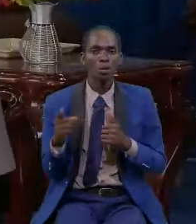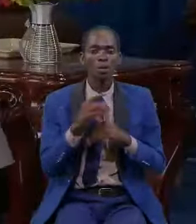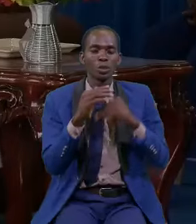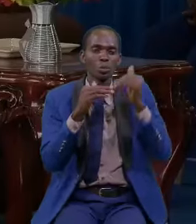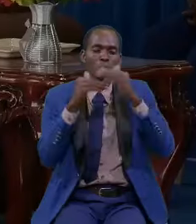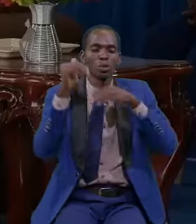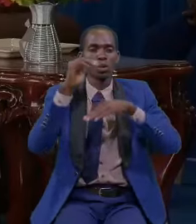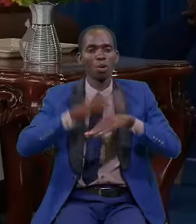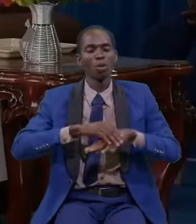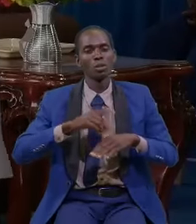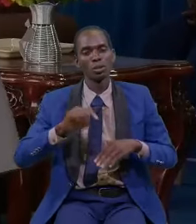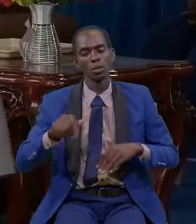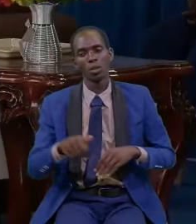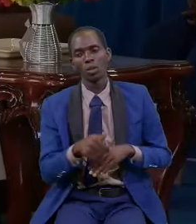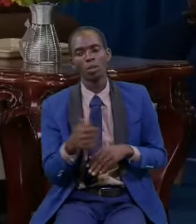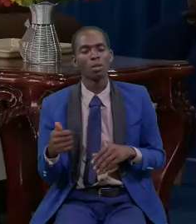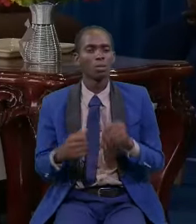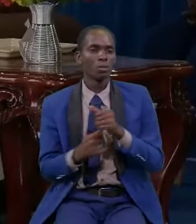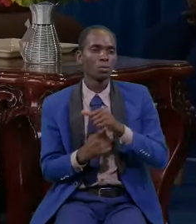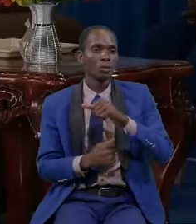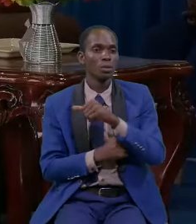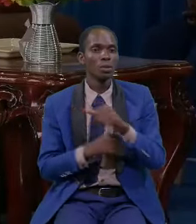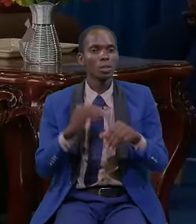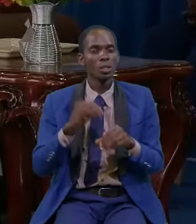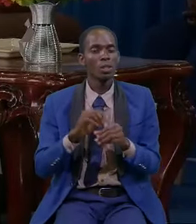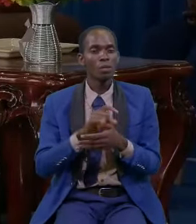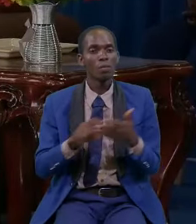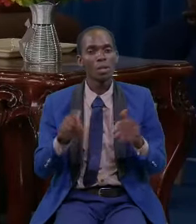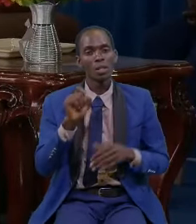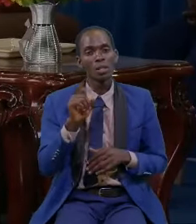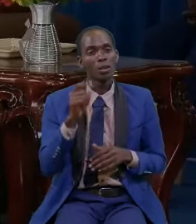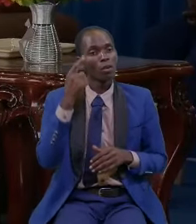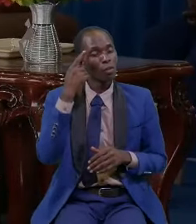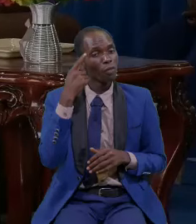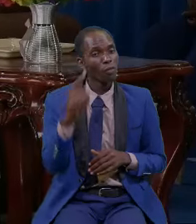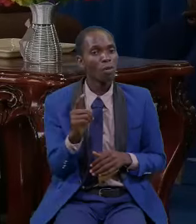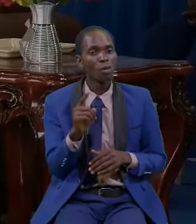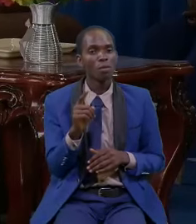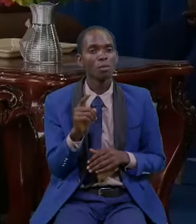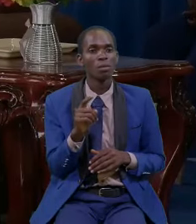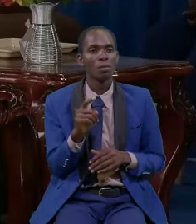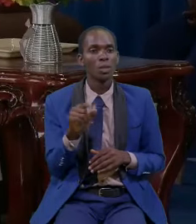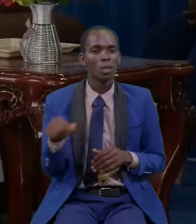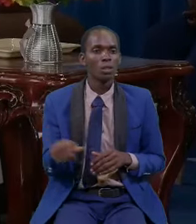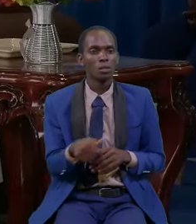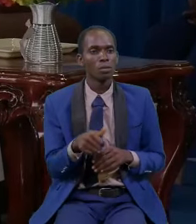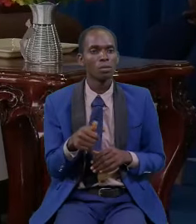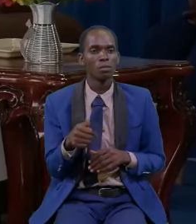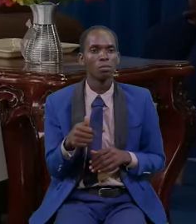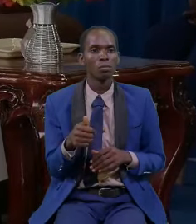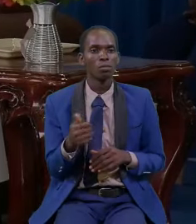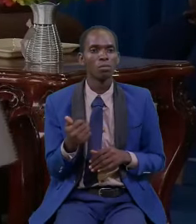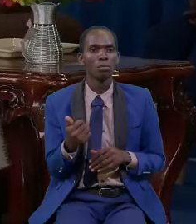verse 11. In verse 11, for other foundation can no man